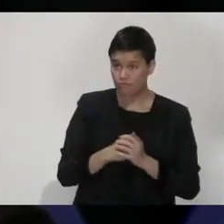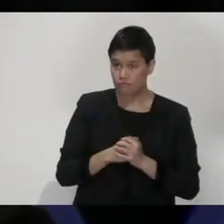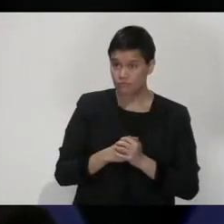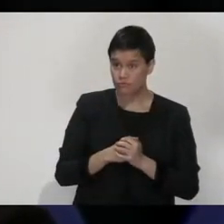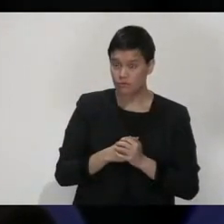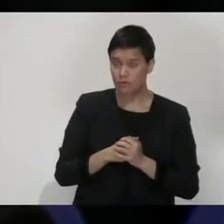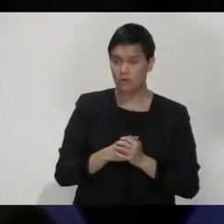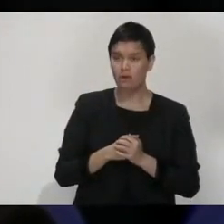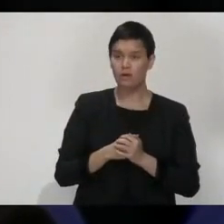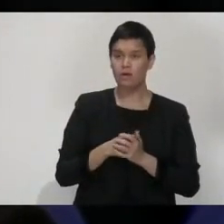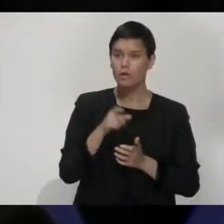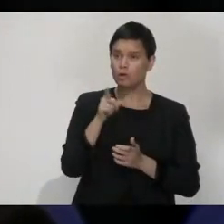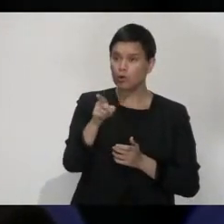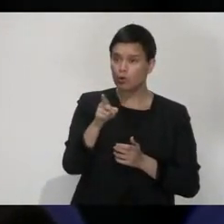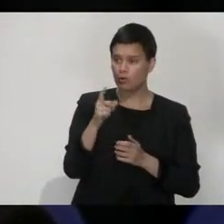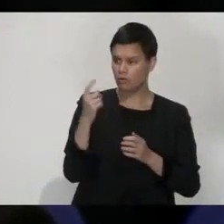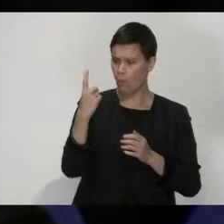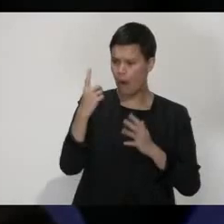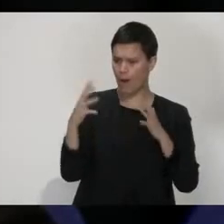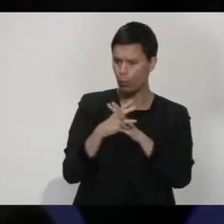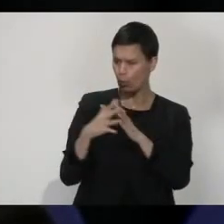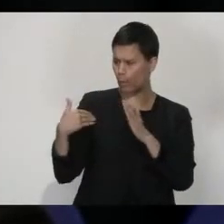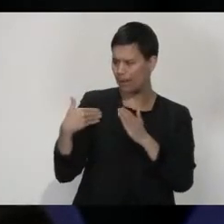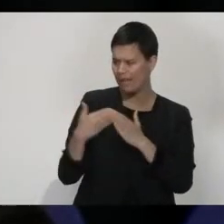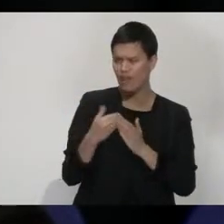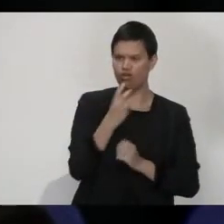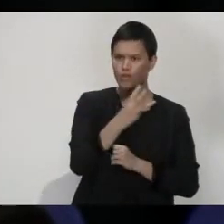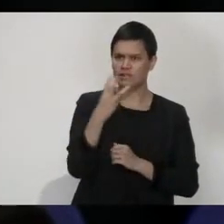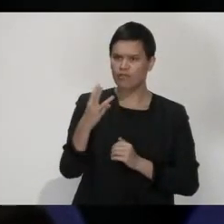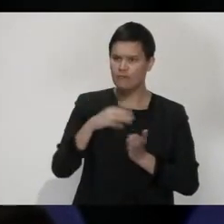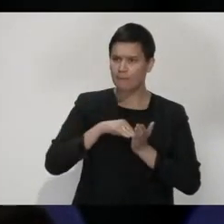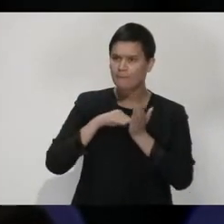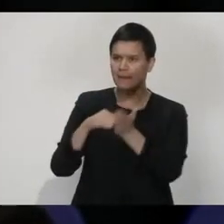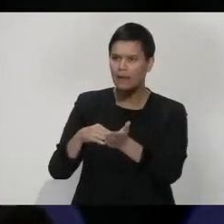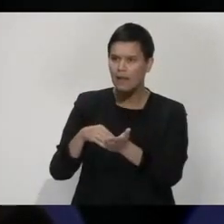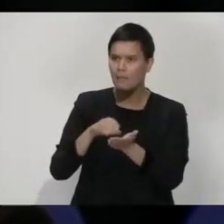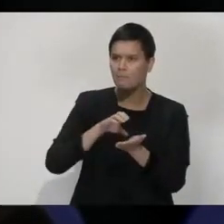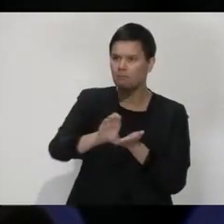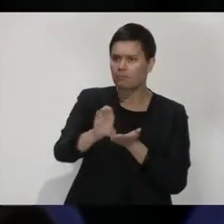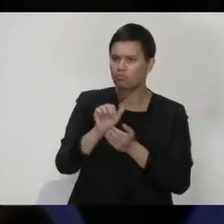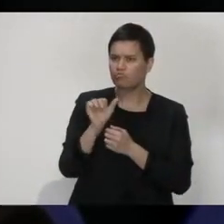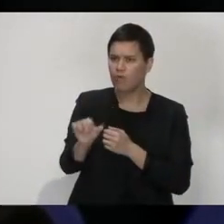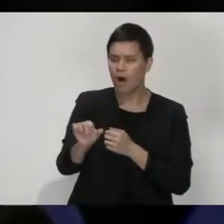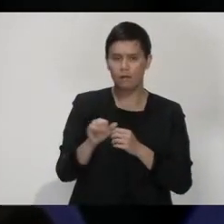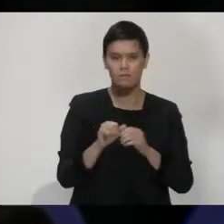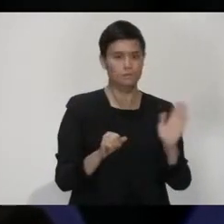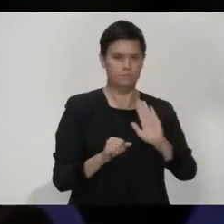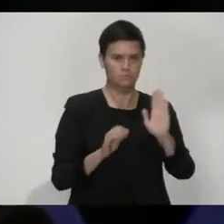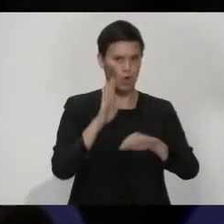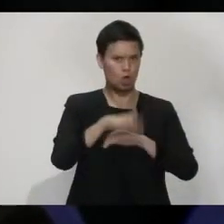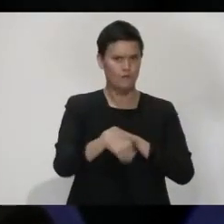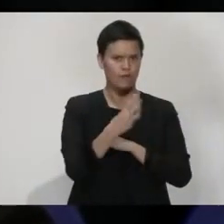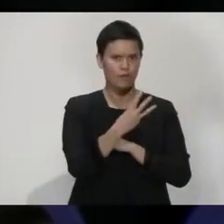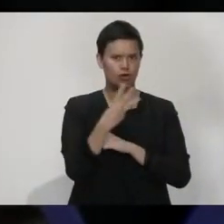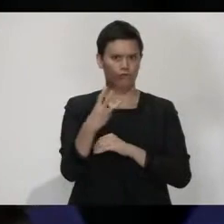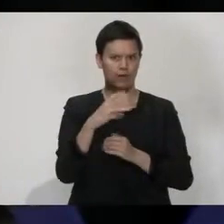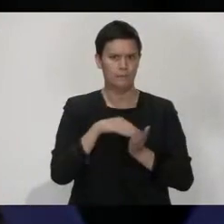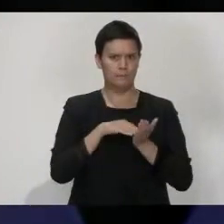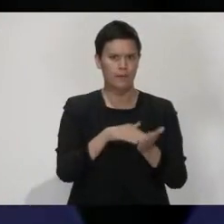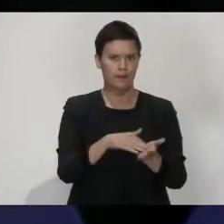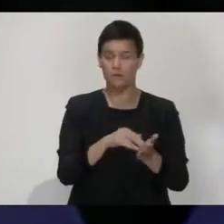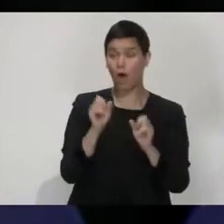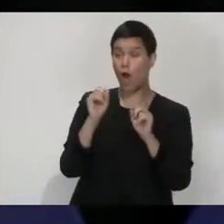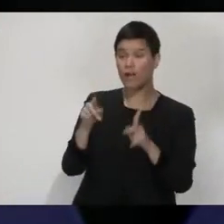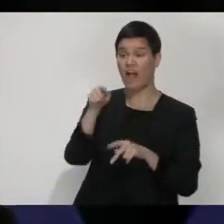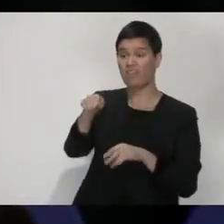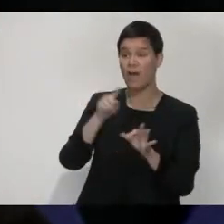the last week. No, it's significantly more than that. It's a lot more than that. Okay, well let's scrap that